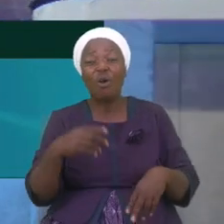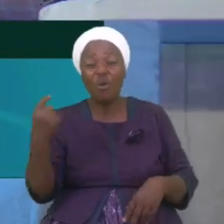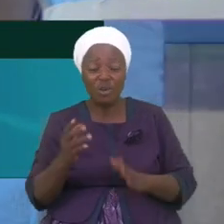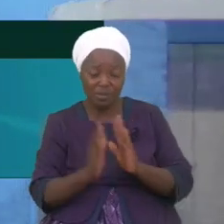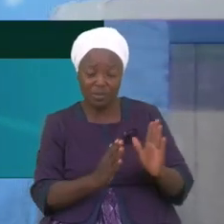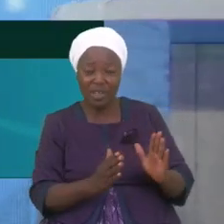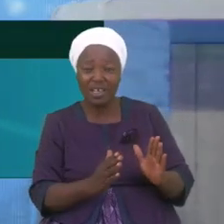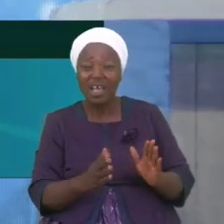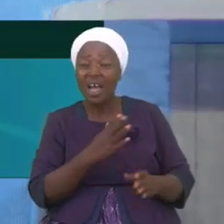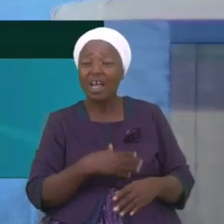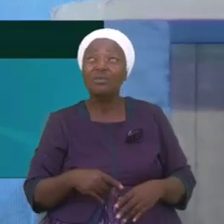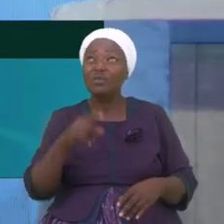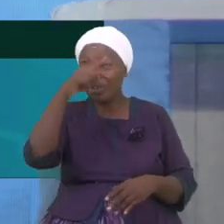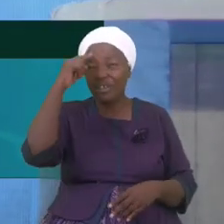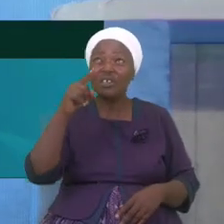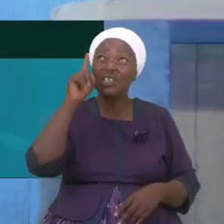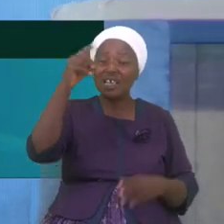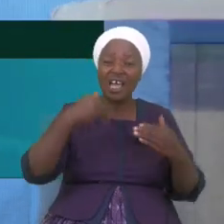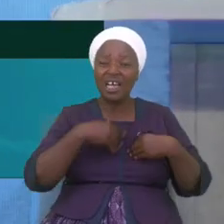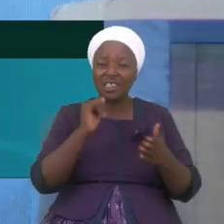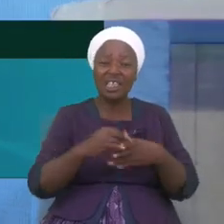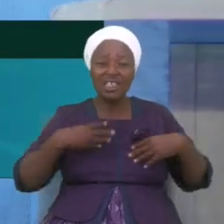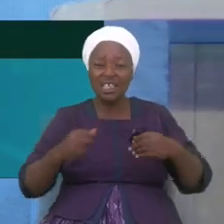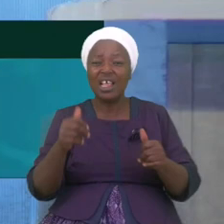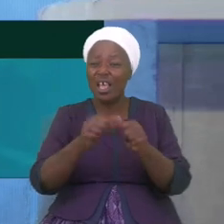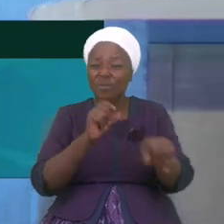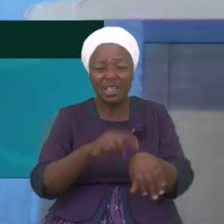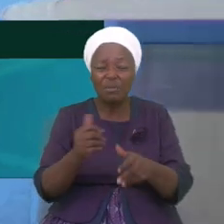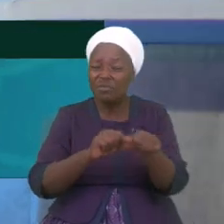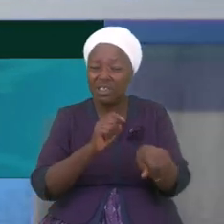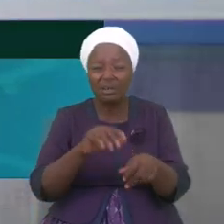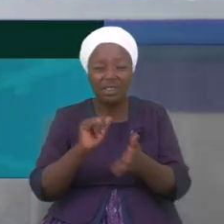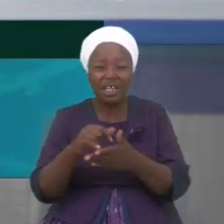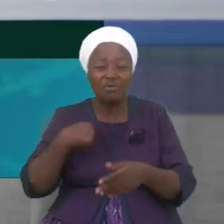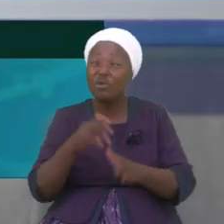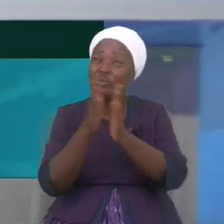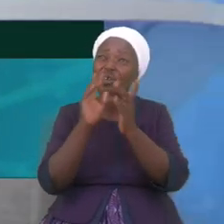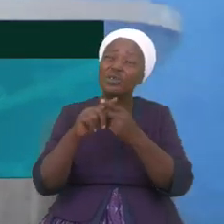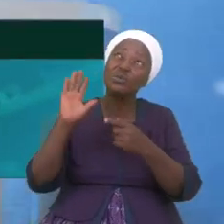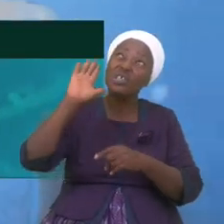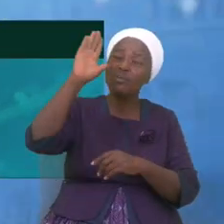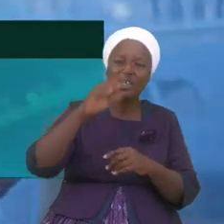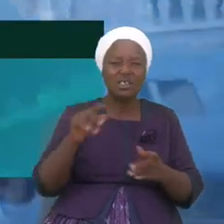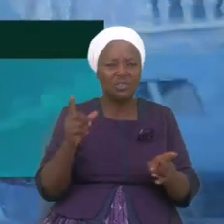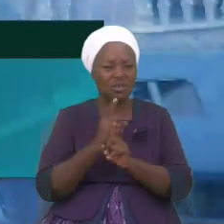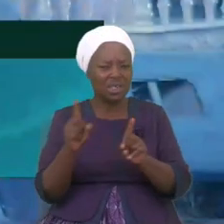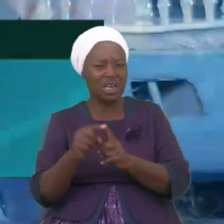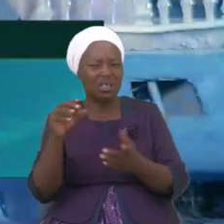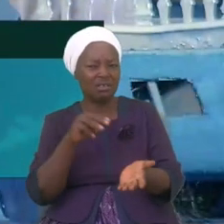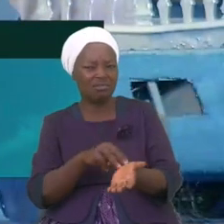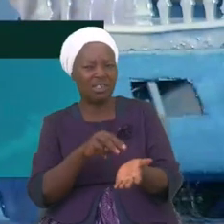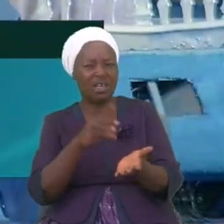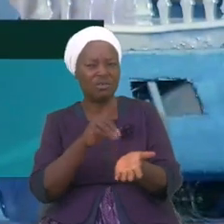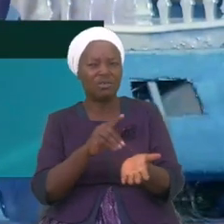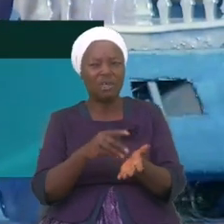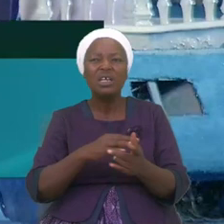every time. Every time we call upon him, it's like a medical doctor. Yes, he knows